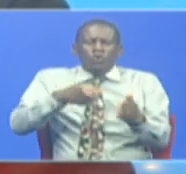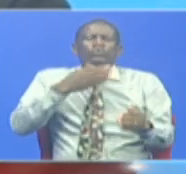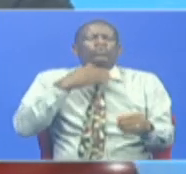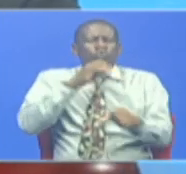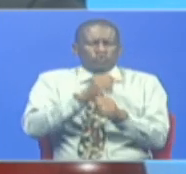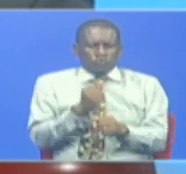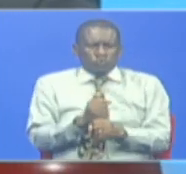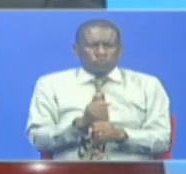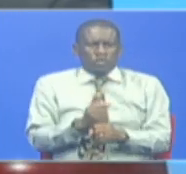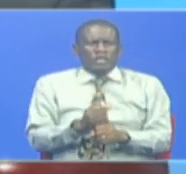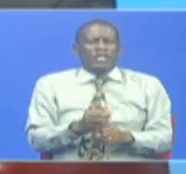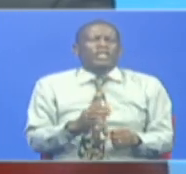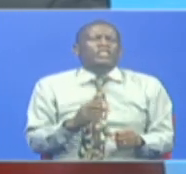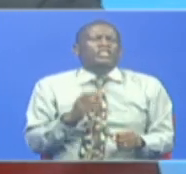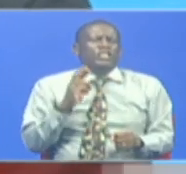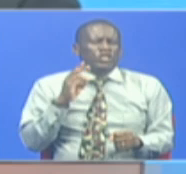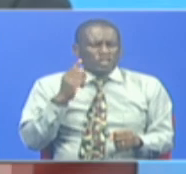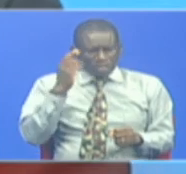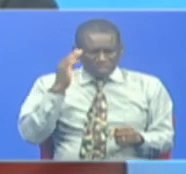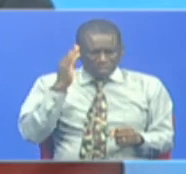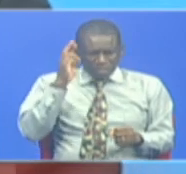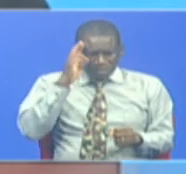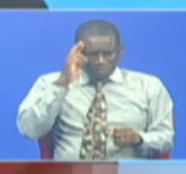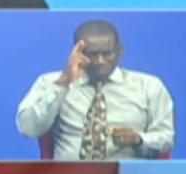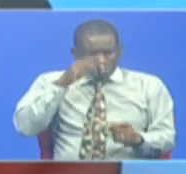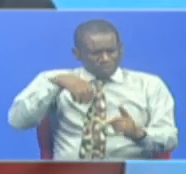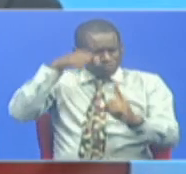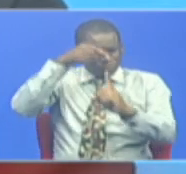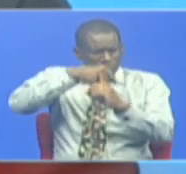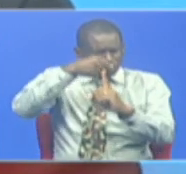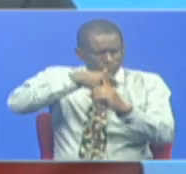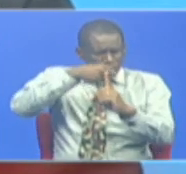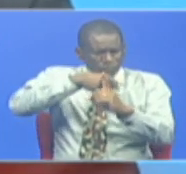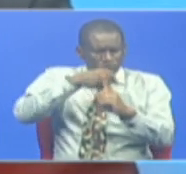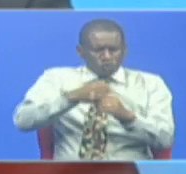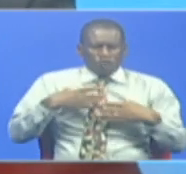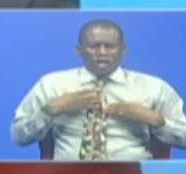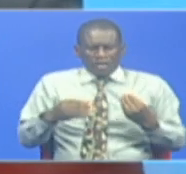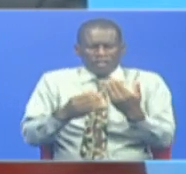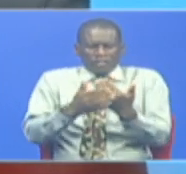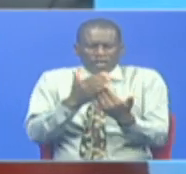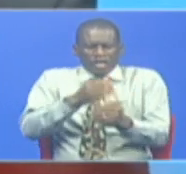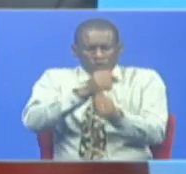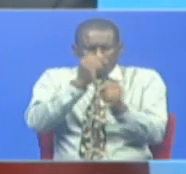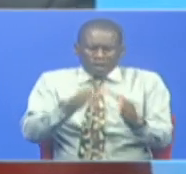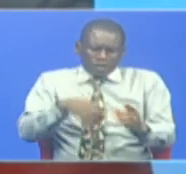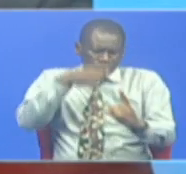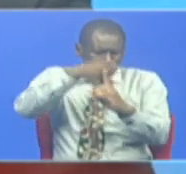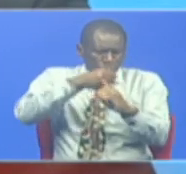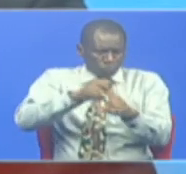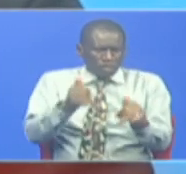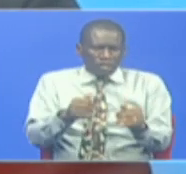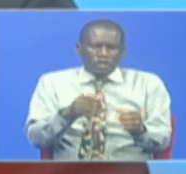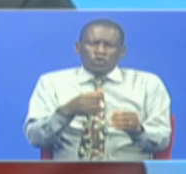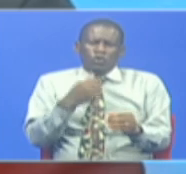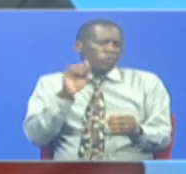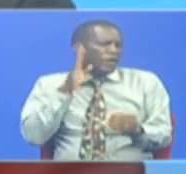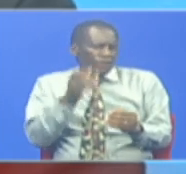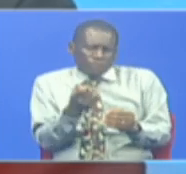really recognizing the patriotic fight of our healthcare workers, who we've heard about just a few minutes